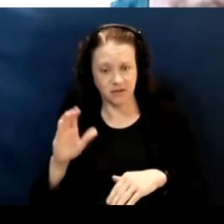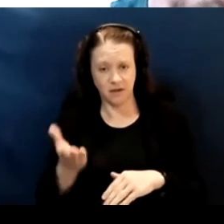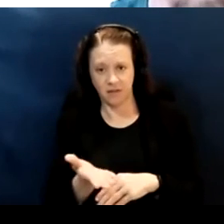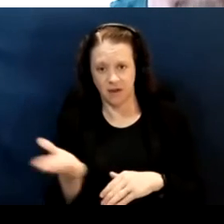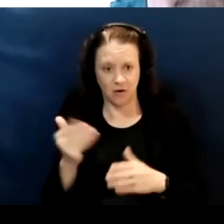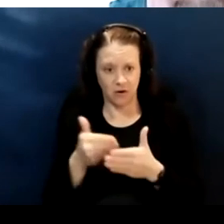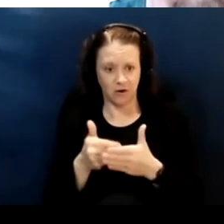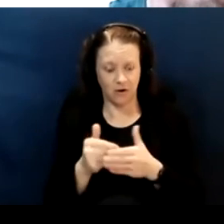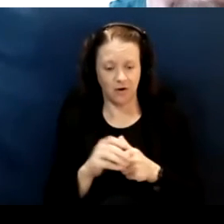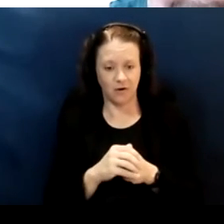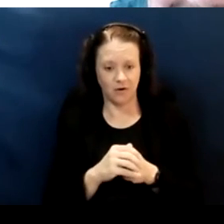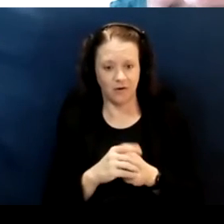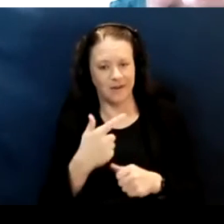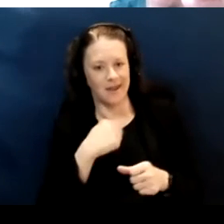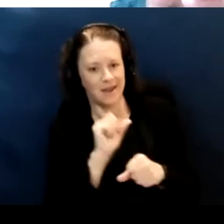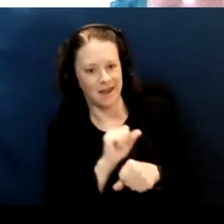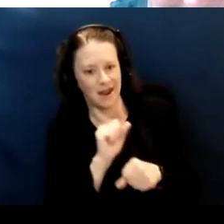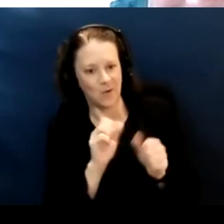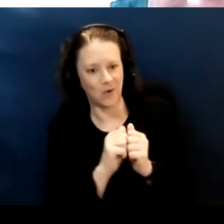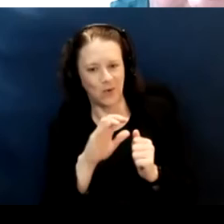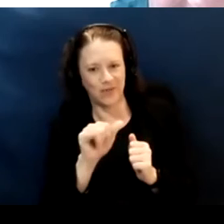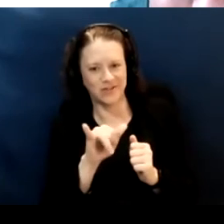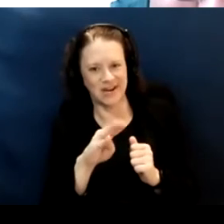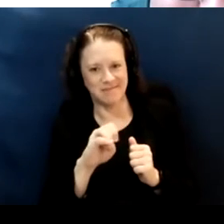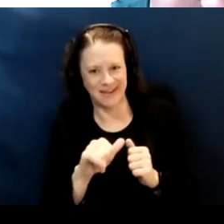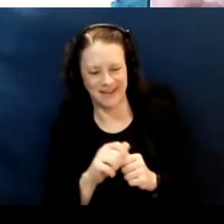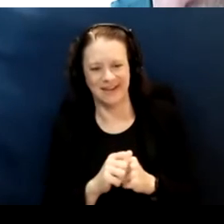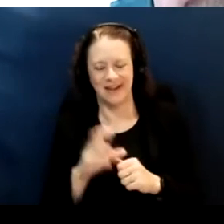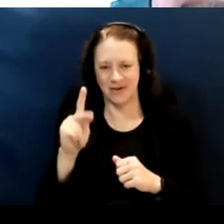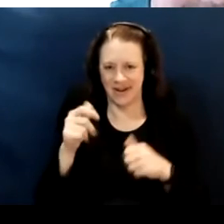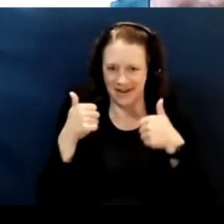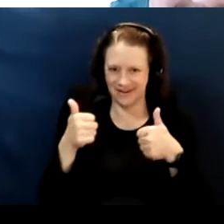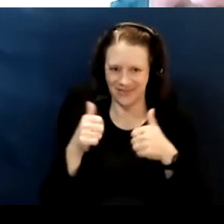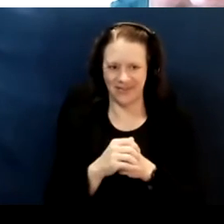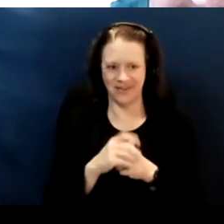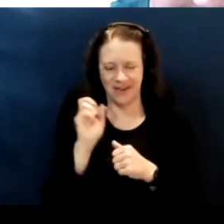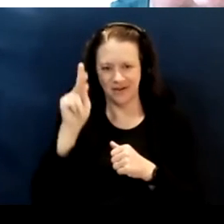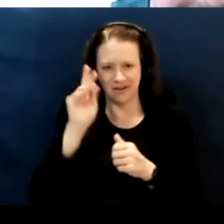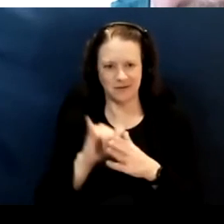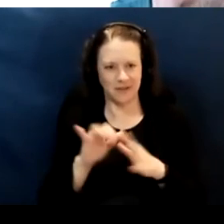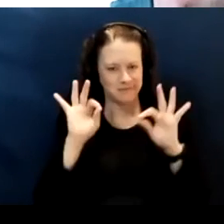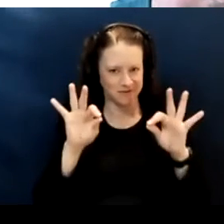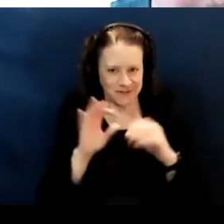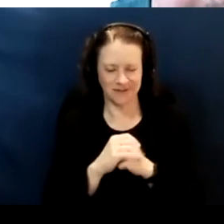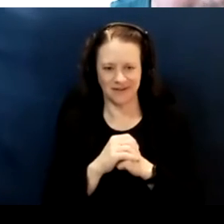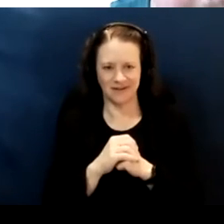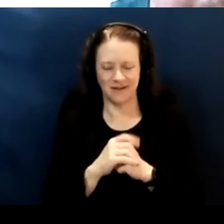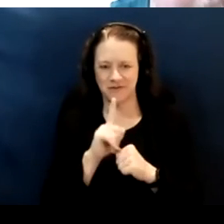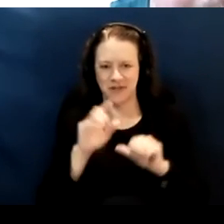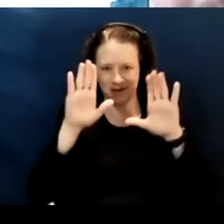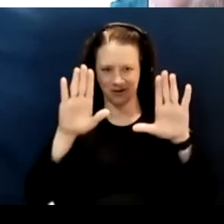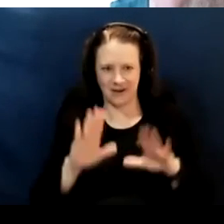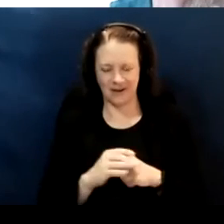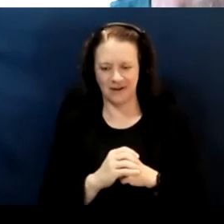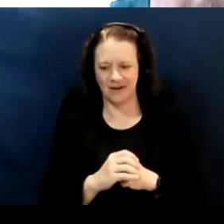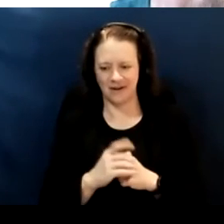of course. I actually work with Jamie. You work with Jamie. Okay, yes. Great. So that's actually really great. I think